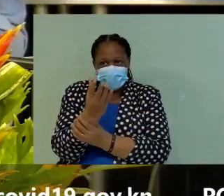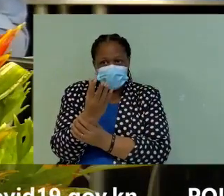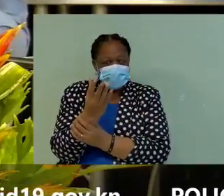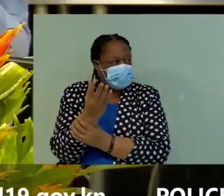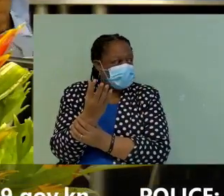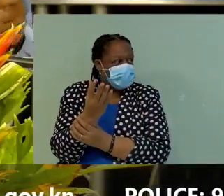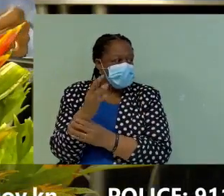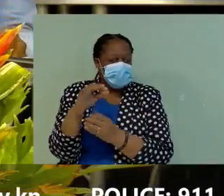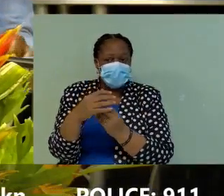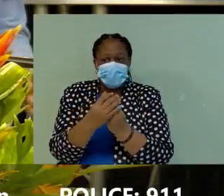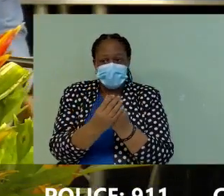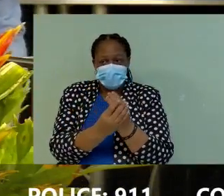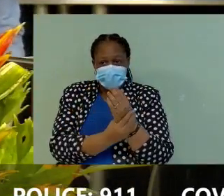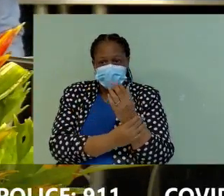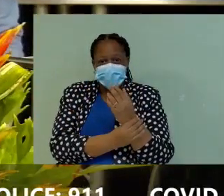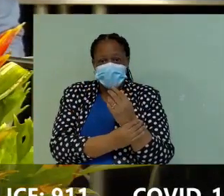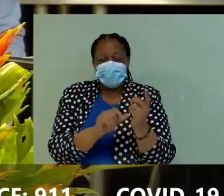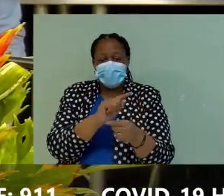necessary.